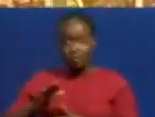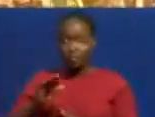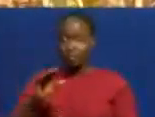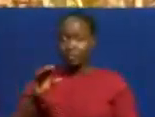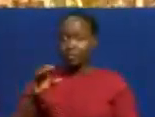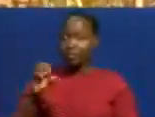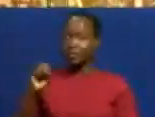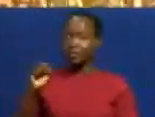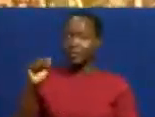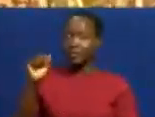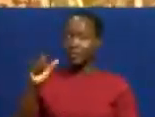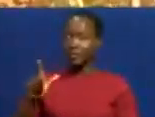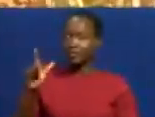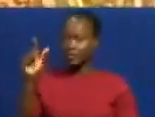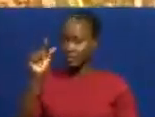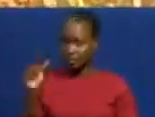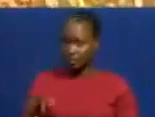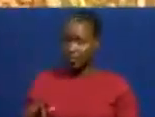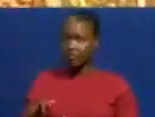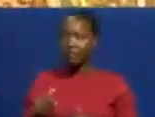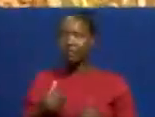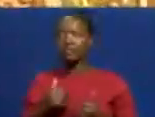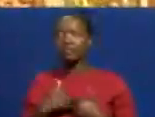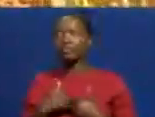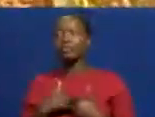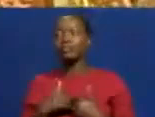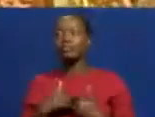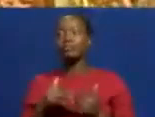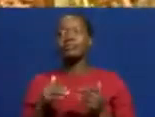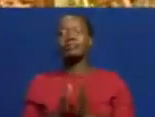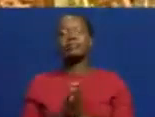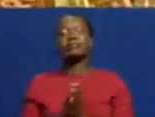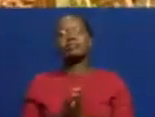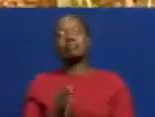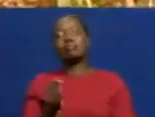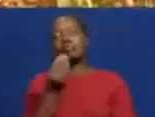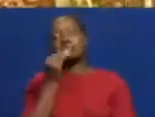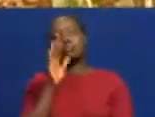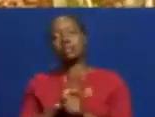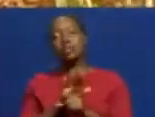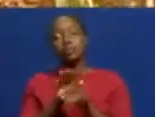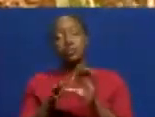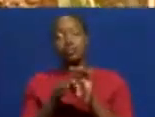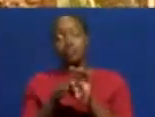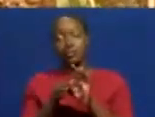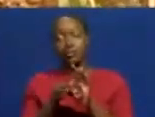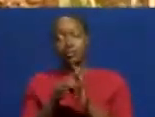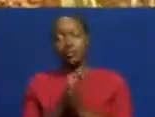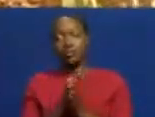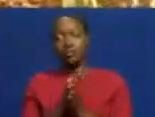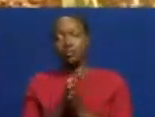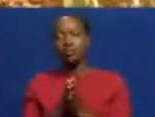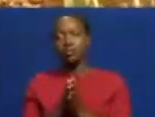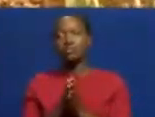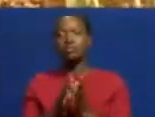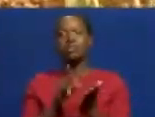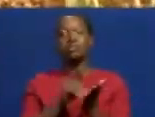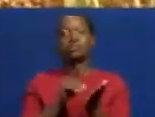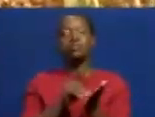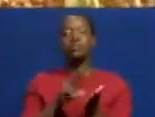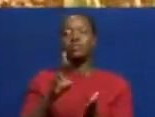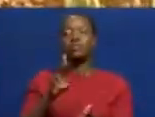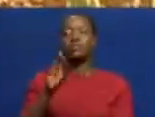semi-arid region, do we have such greenery? So we are linking up with Rebi, Dr. Rebi